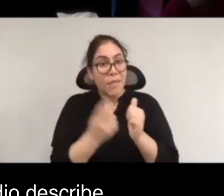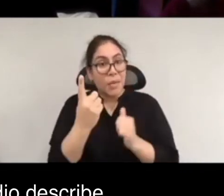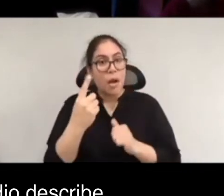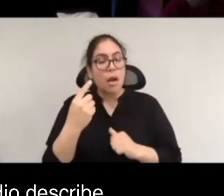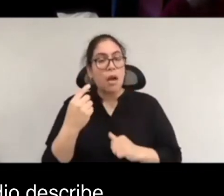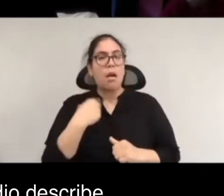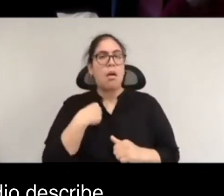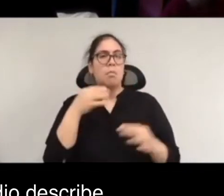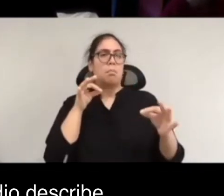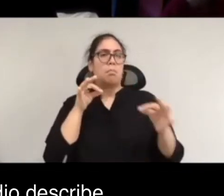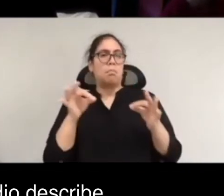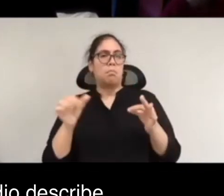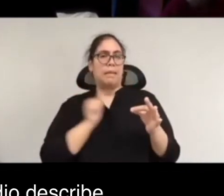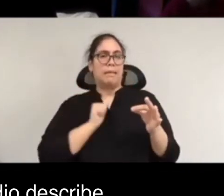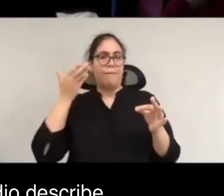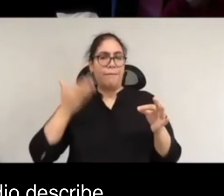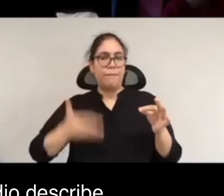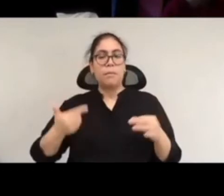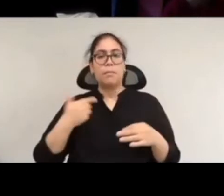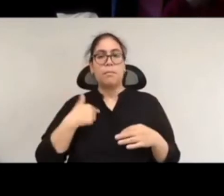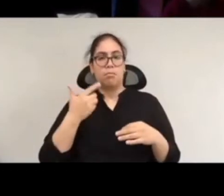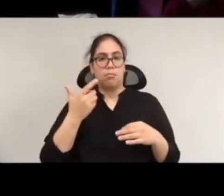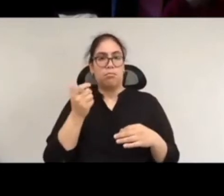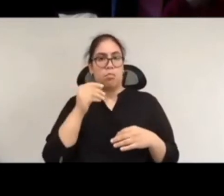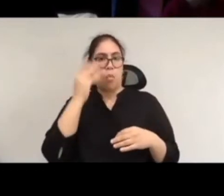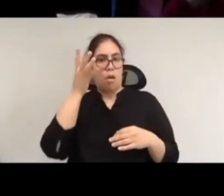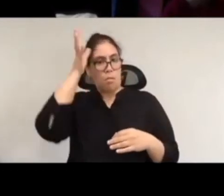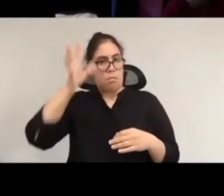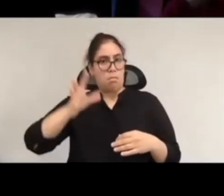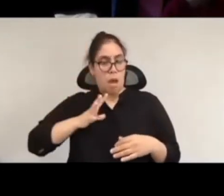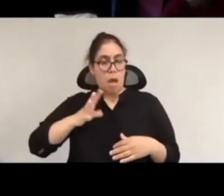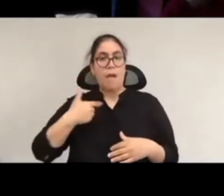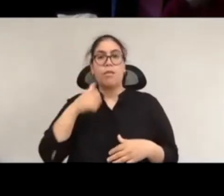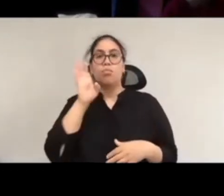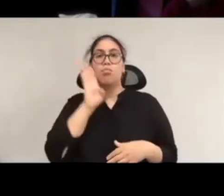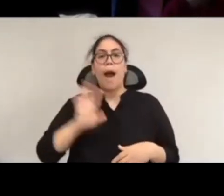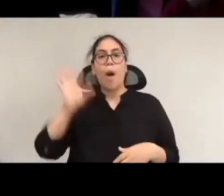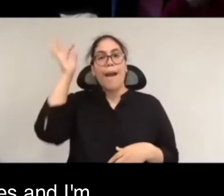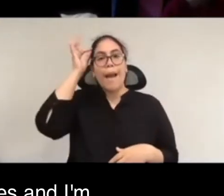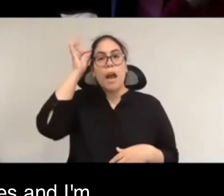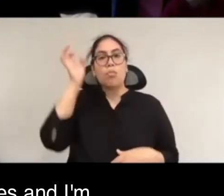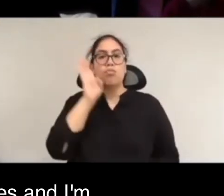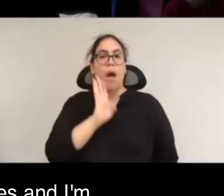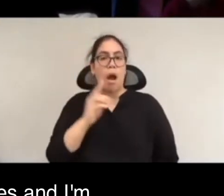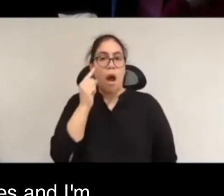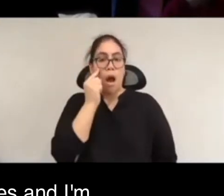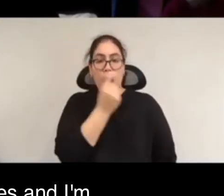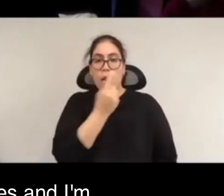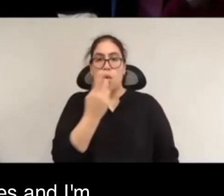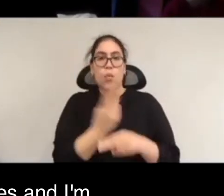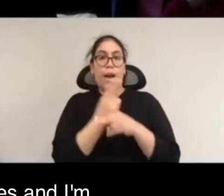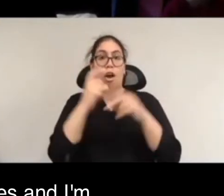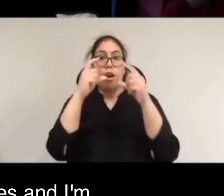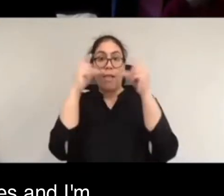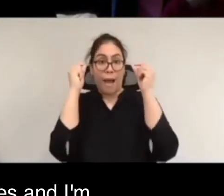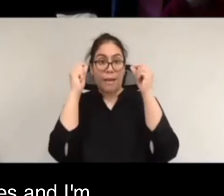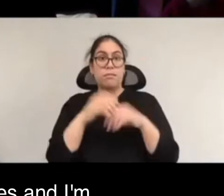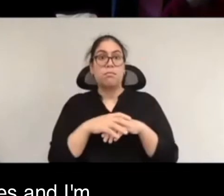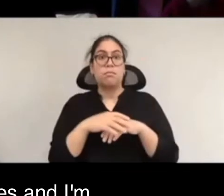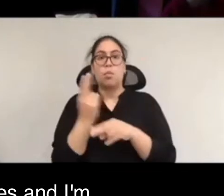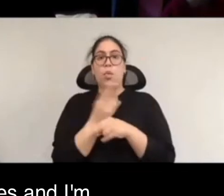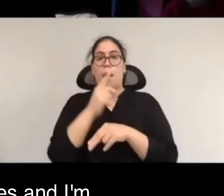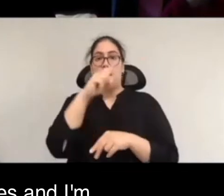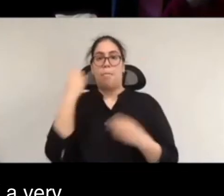describe myself, I am a Caucasian male. I have brown hair. I have brown eyes. I wear glasses, and I'm wearing a black